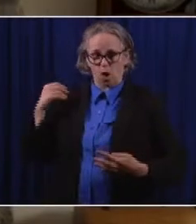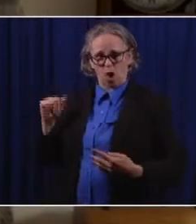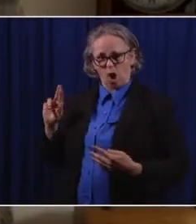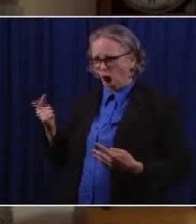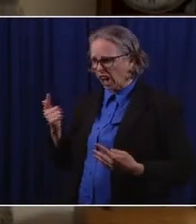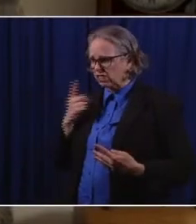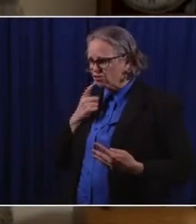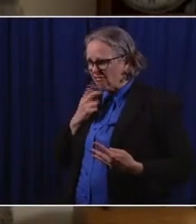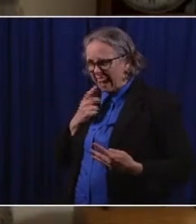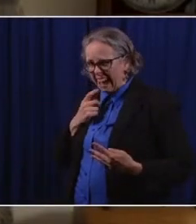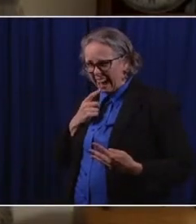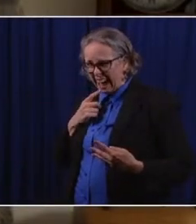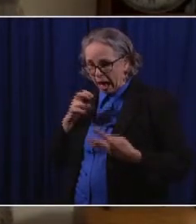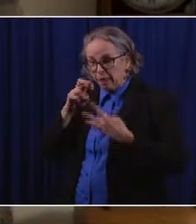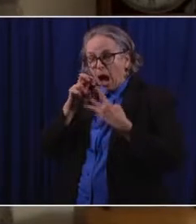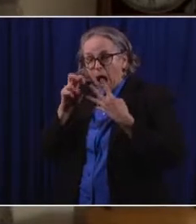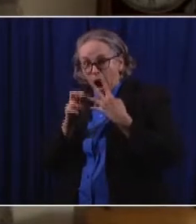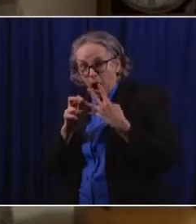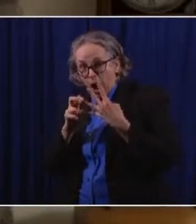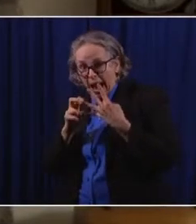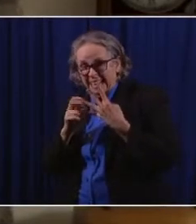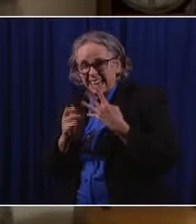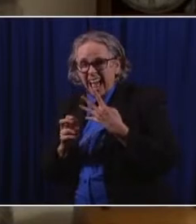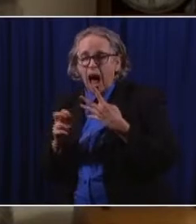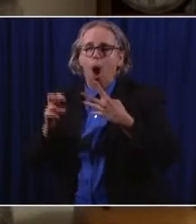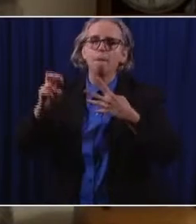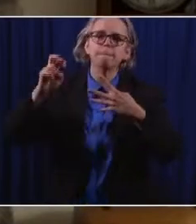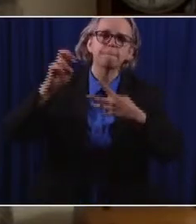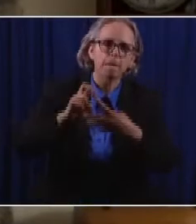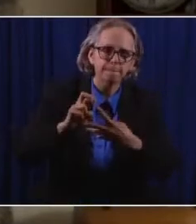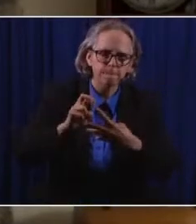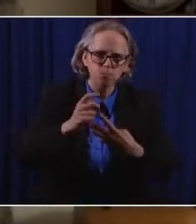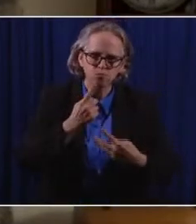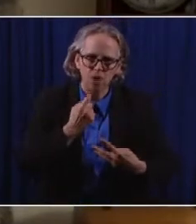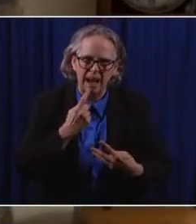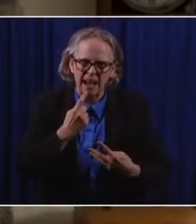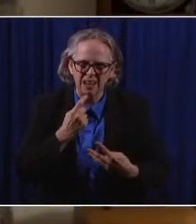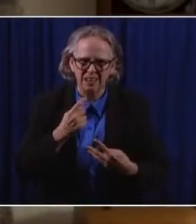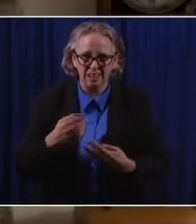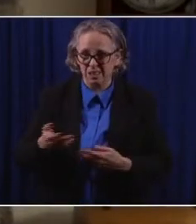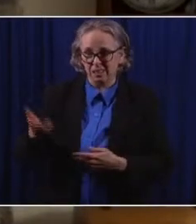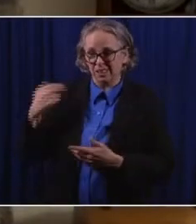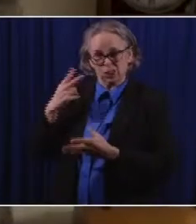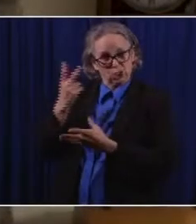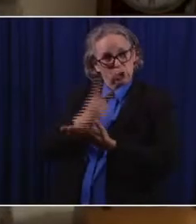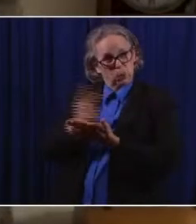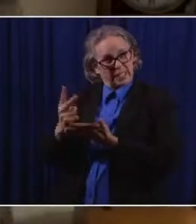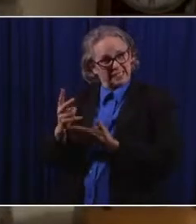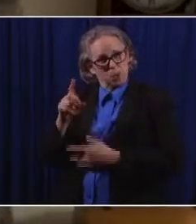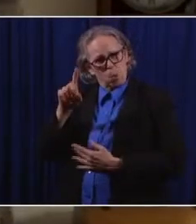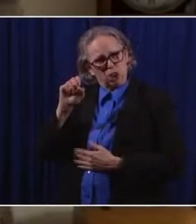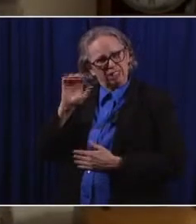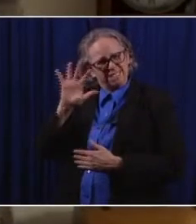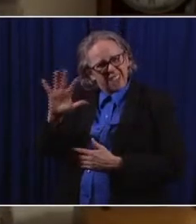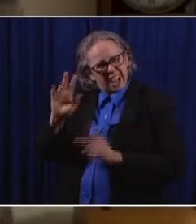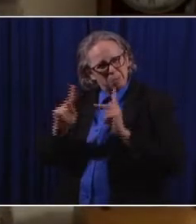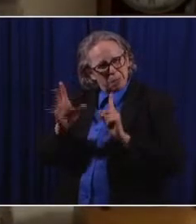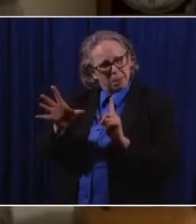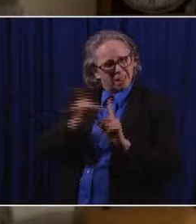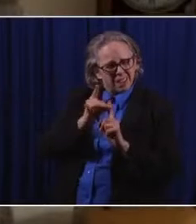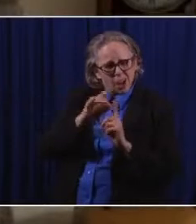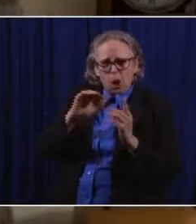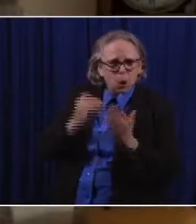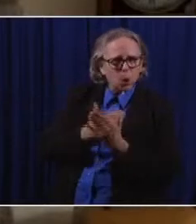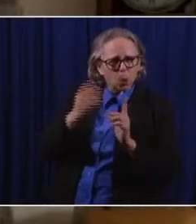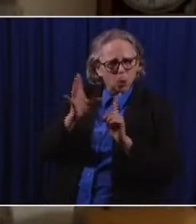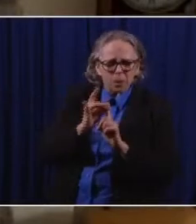stayed red for that week. The county has had 105 cases during the past 2 weeks, which is a fifth of their total cases